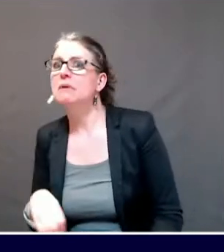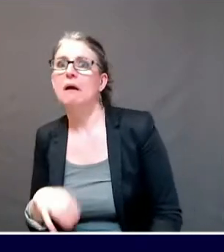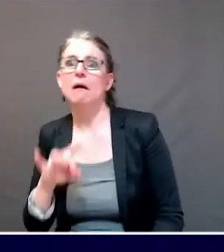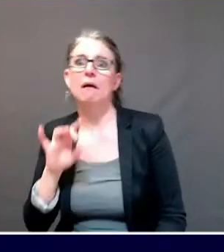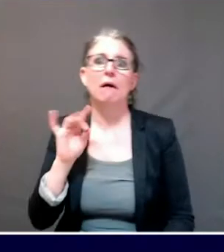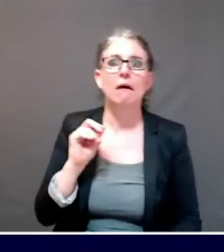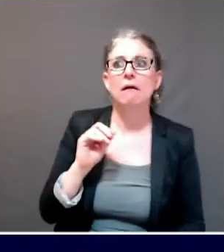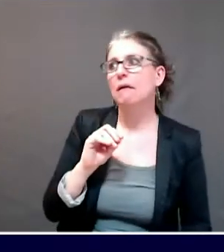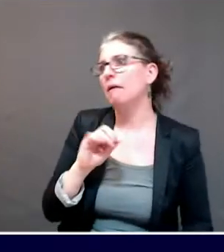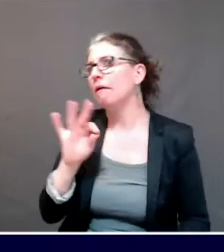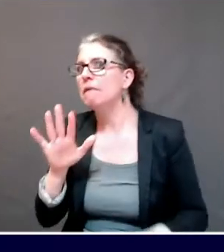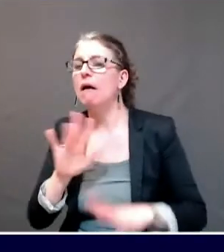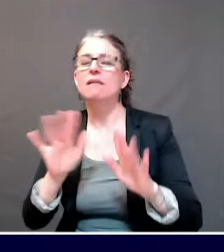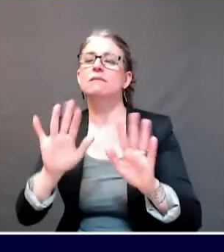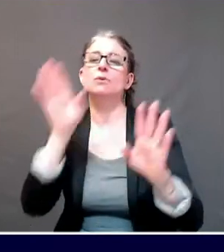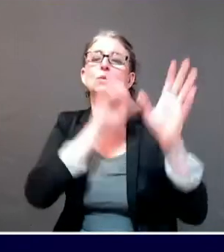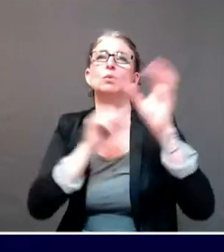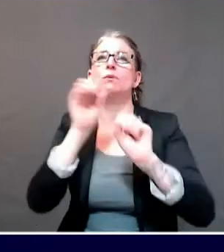personnel right now.